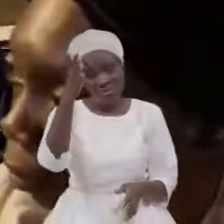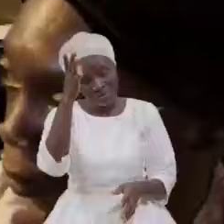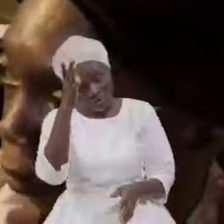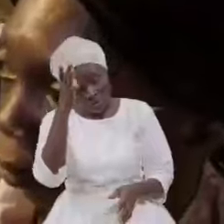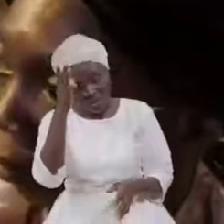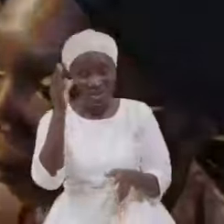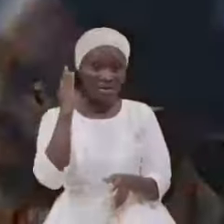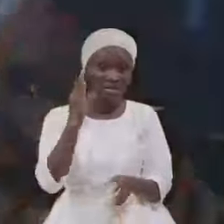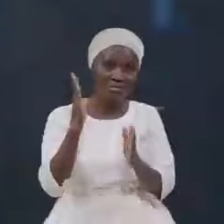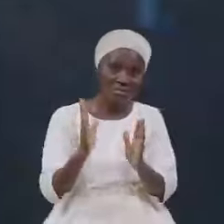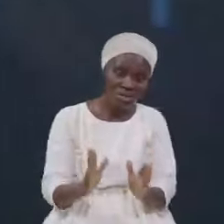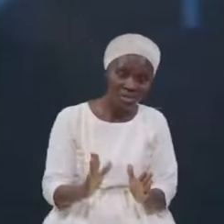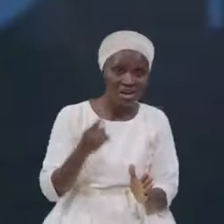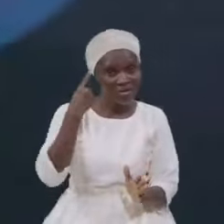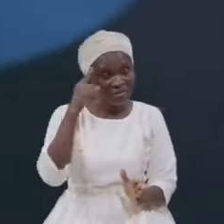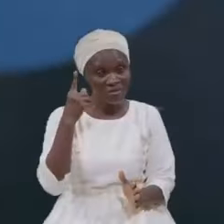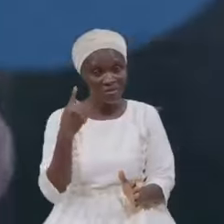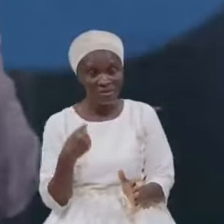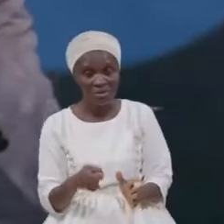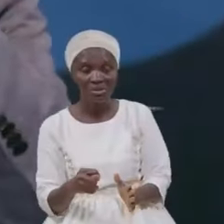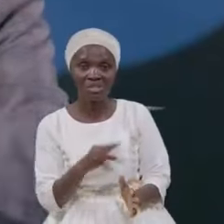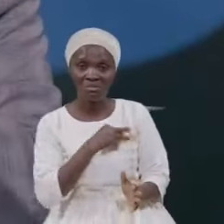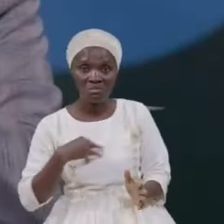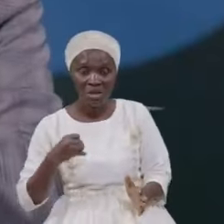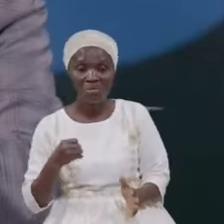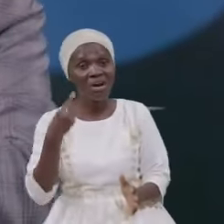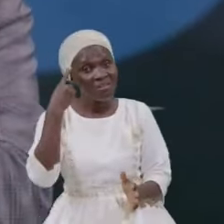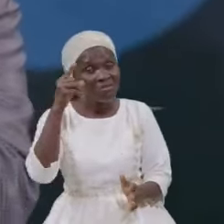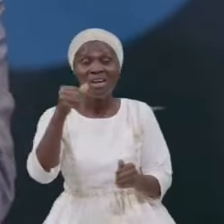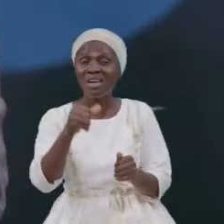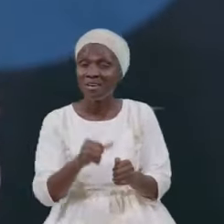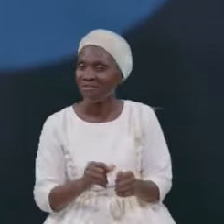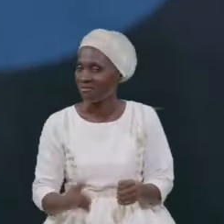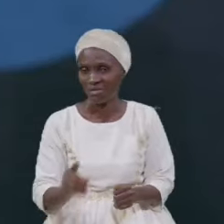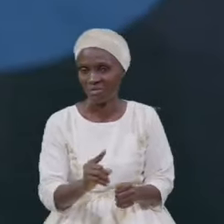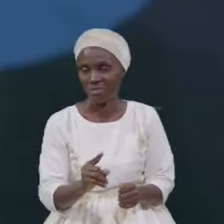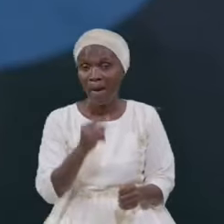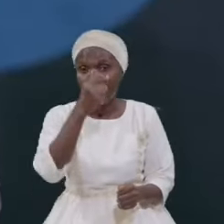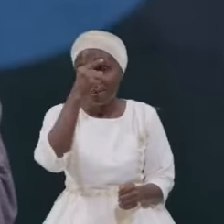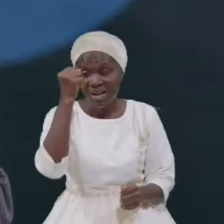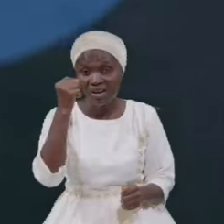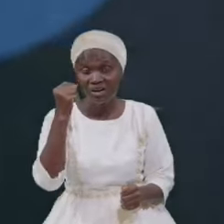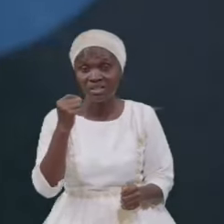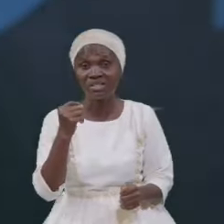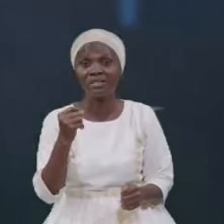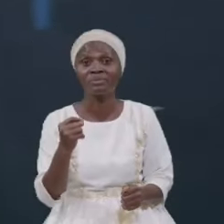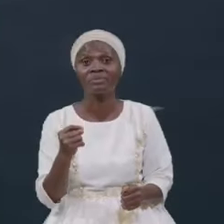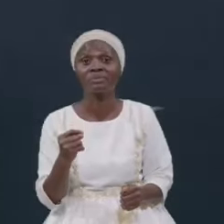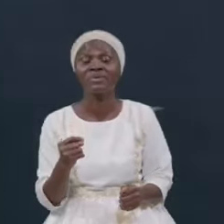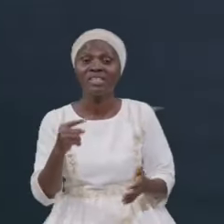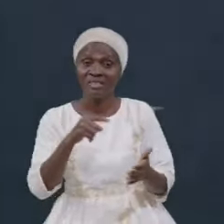for everyone, because this is the glorious, gracious day of